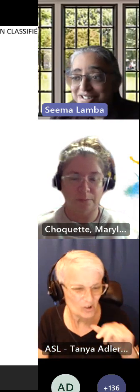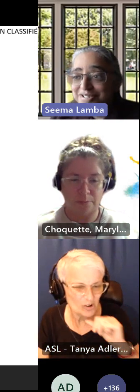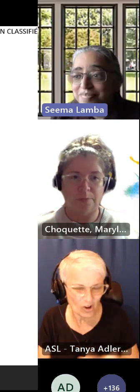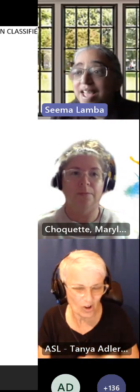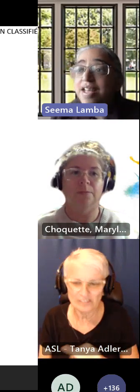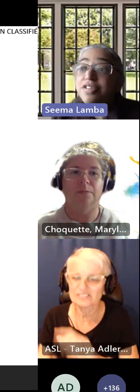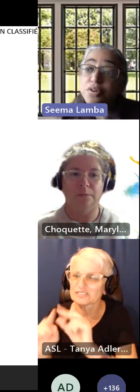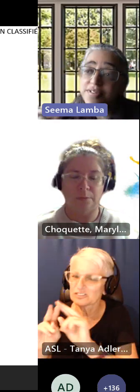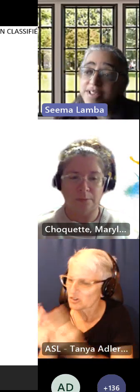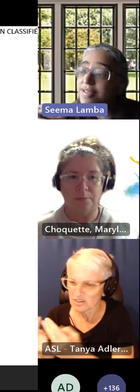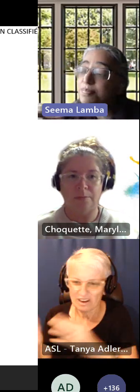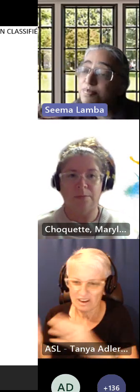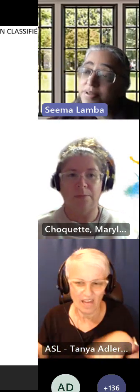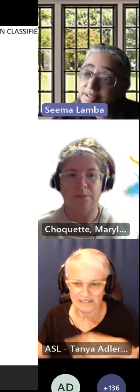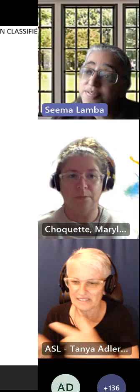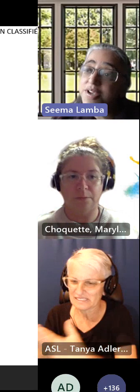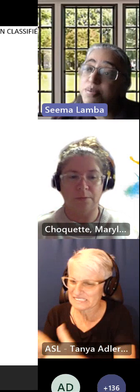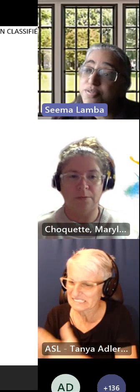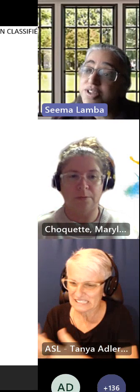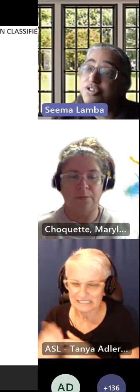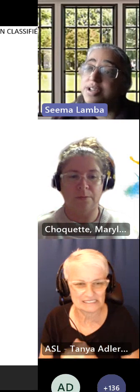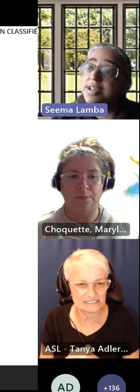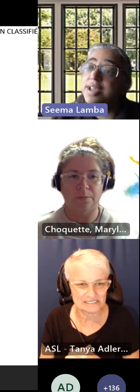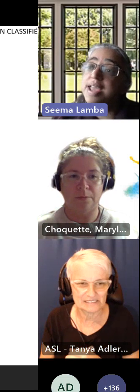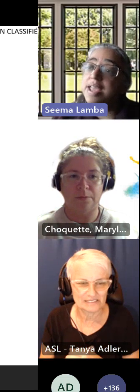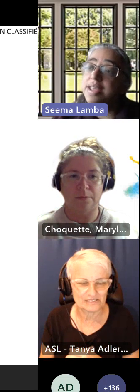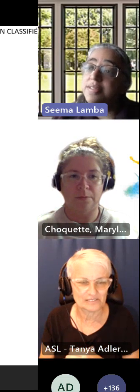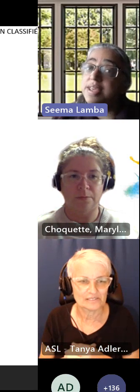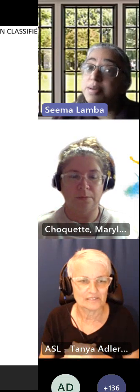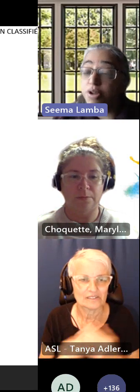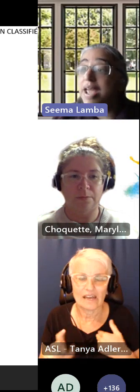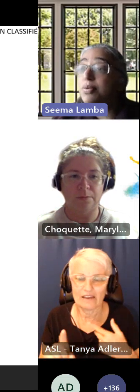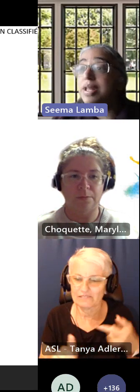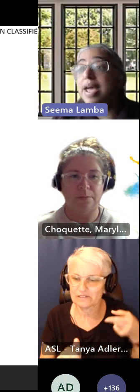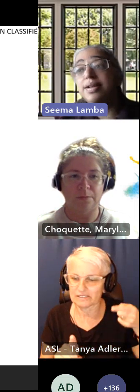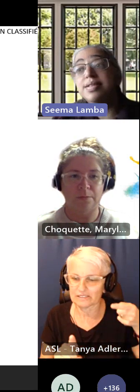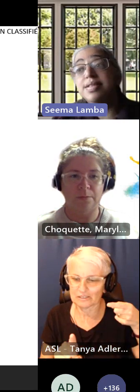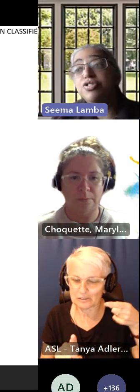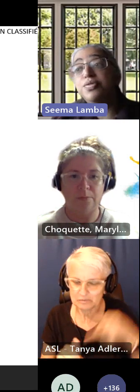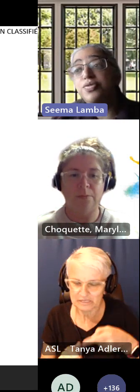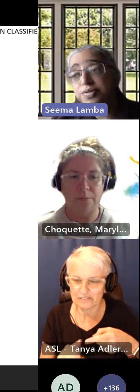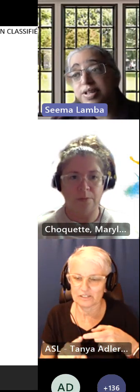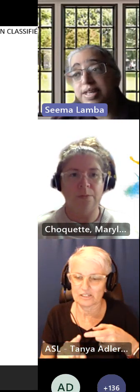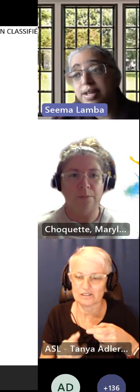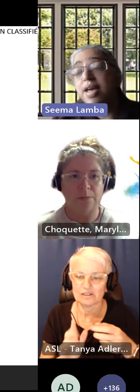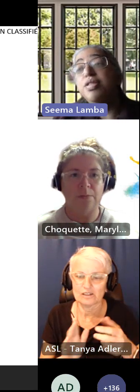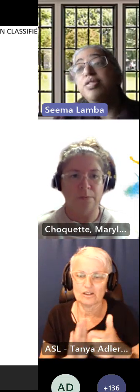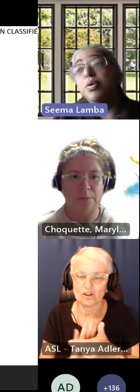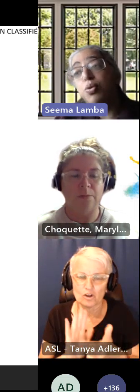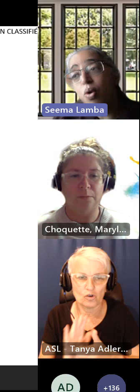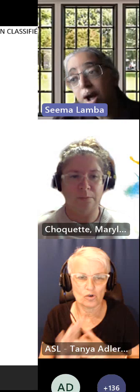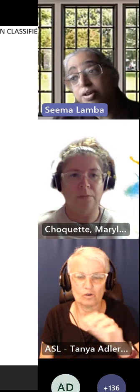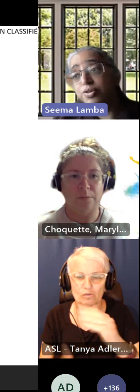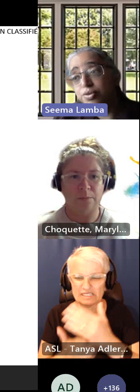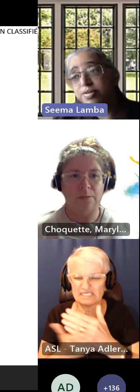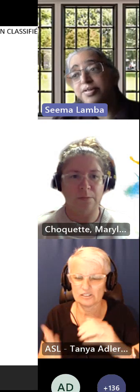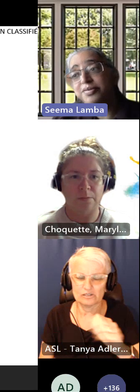bargaining agent. So there is a specific provision in the Employment Equity Act, Section 15,